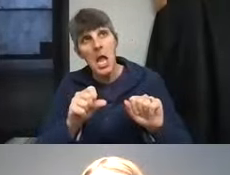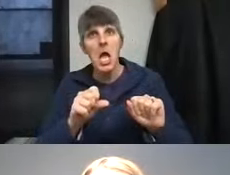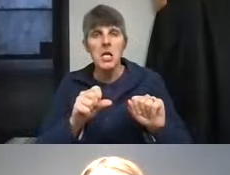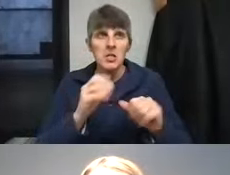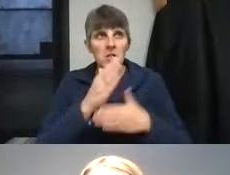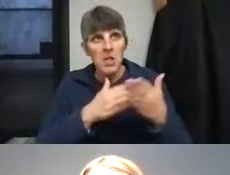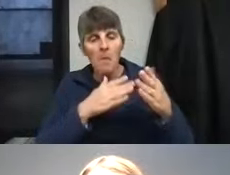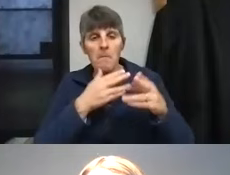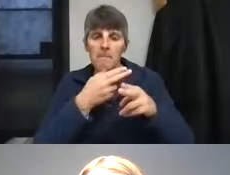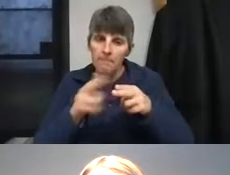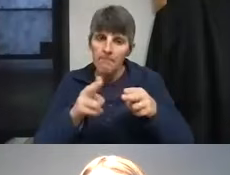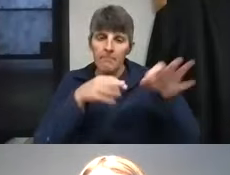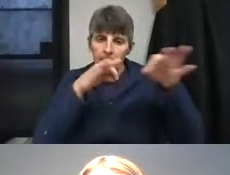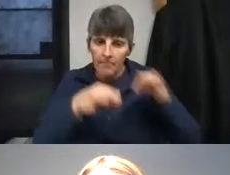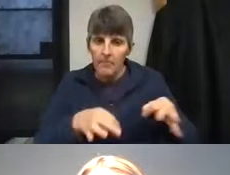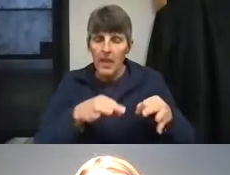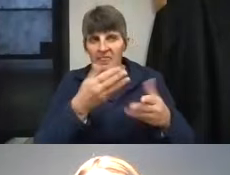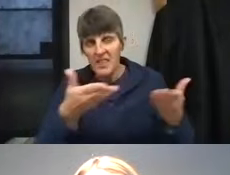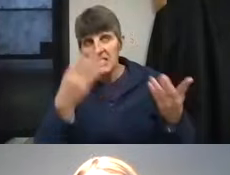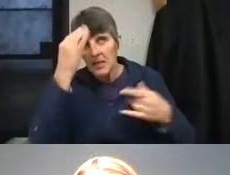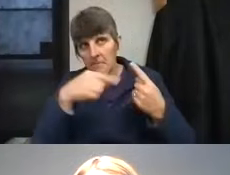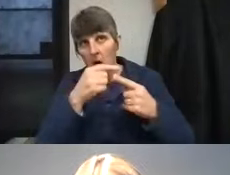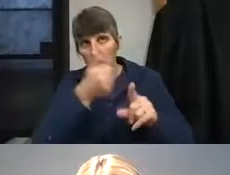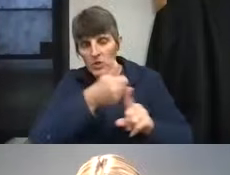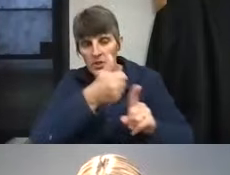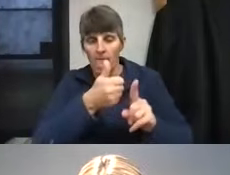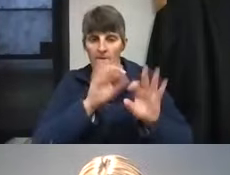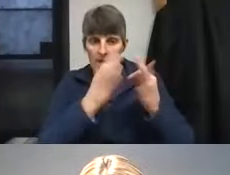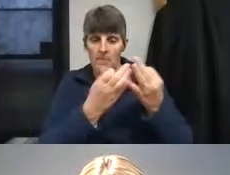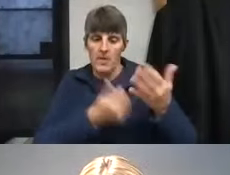information and some food for thought and prioritize things for your family.